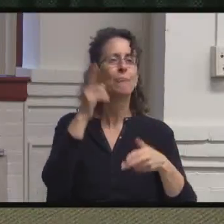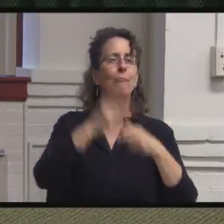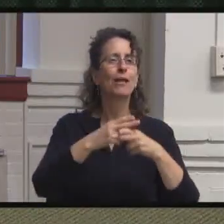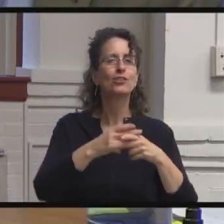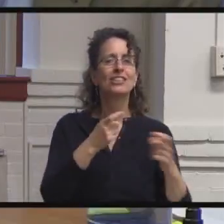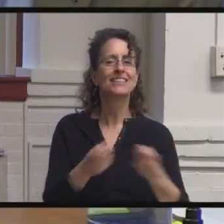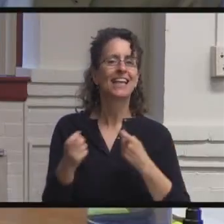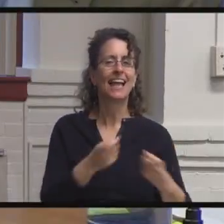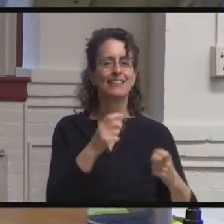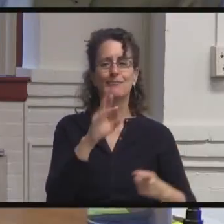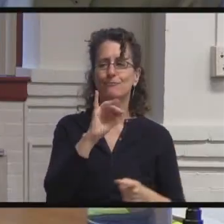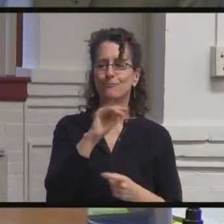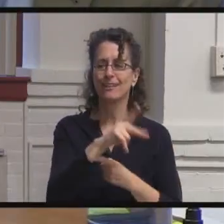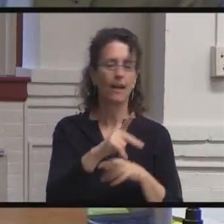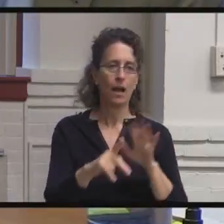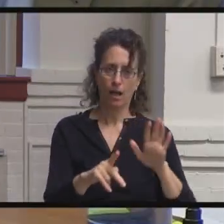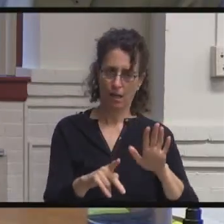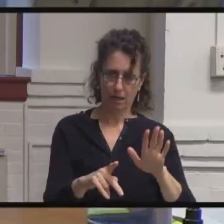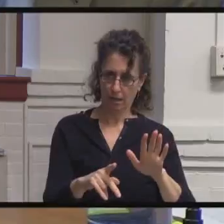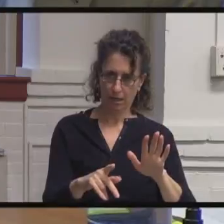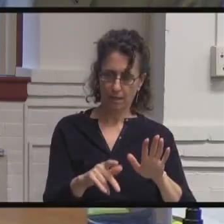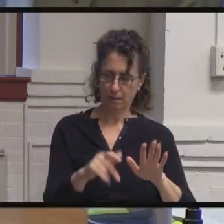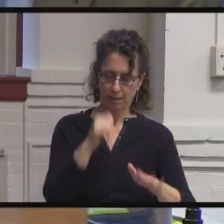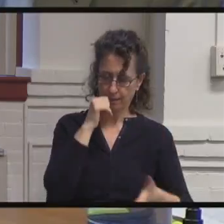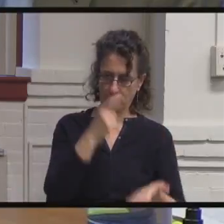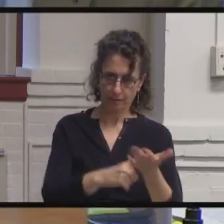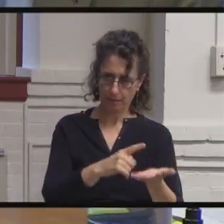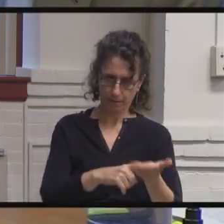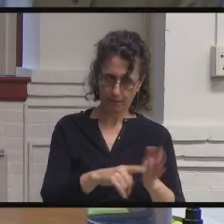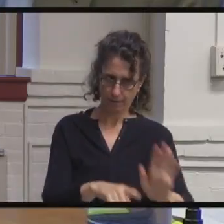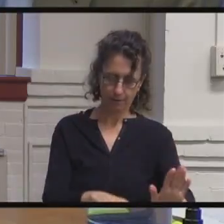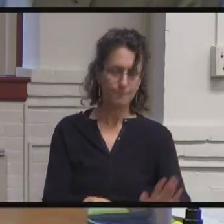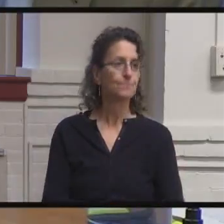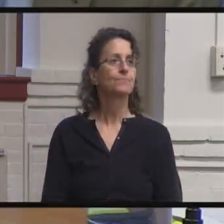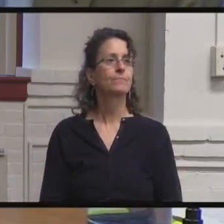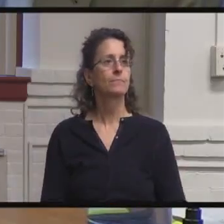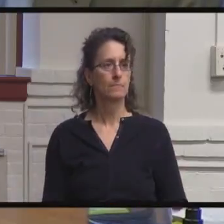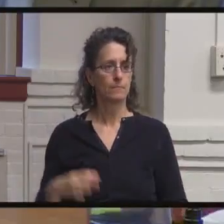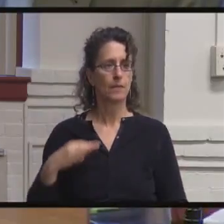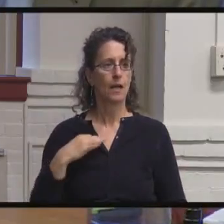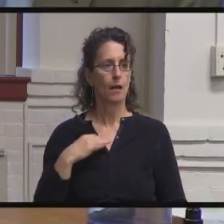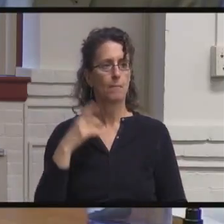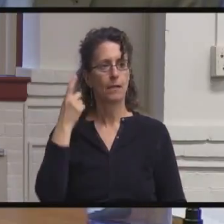Thank you. Take care. Next matter on the agenda is application for